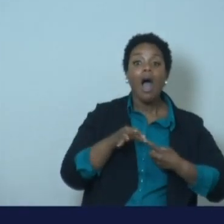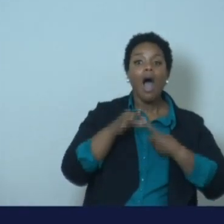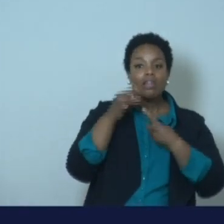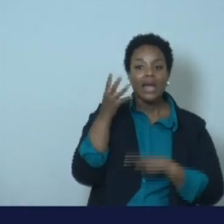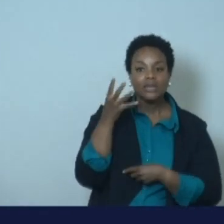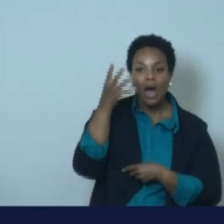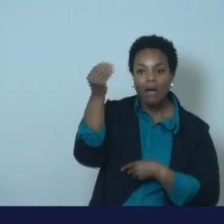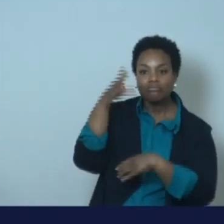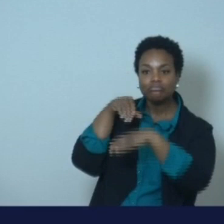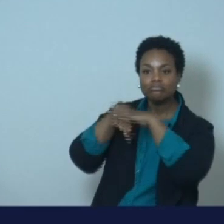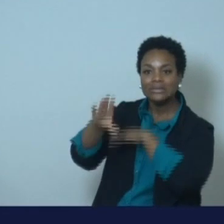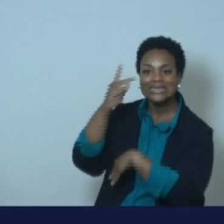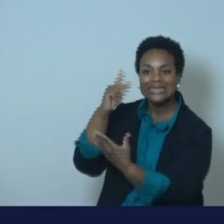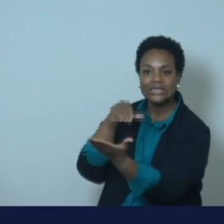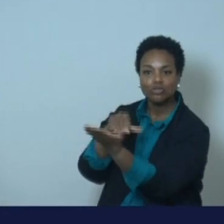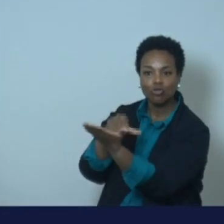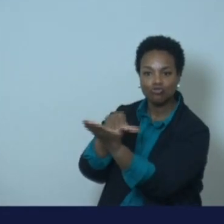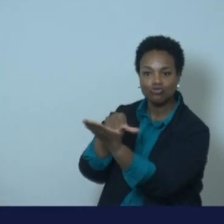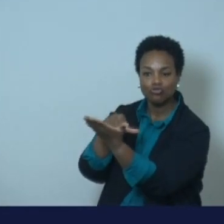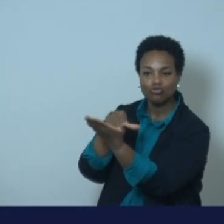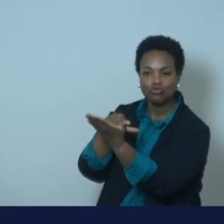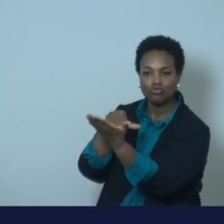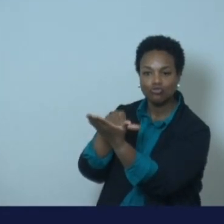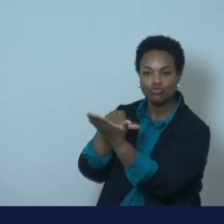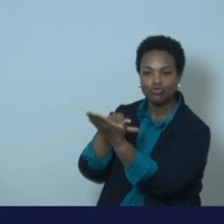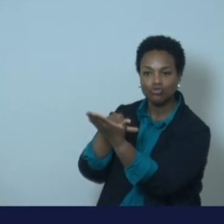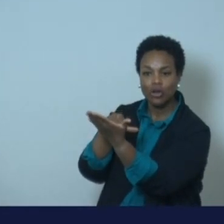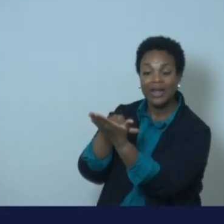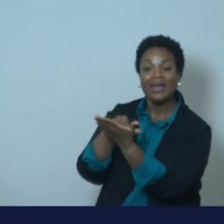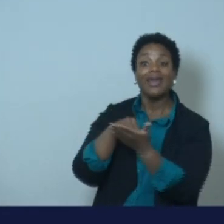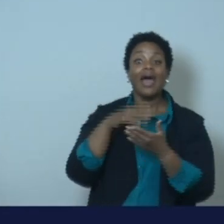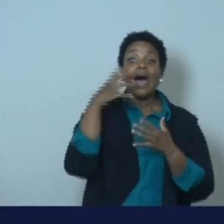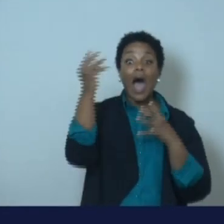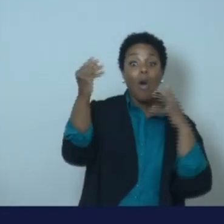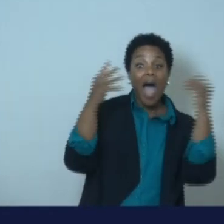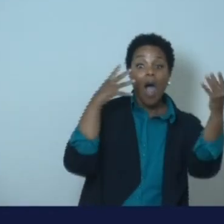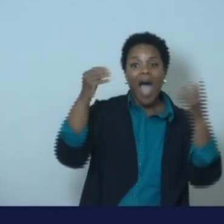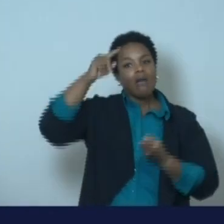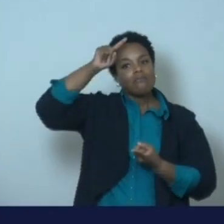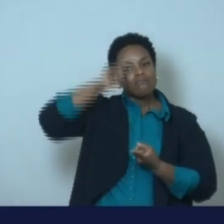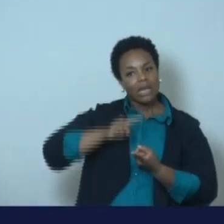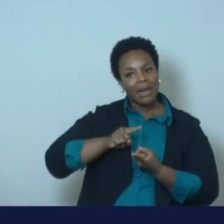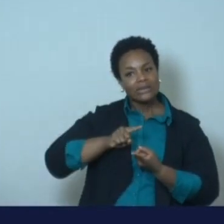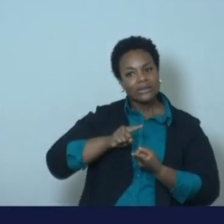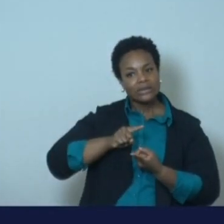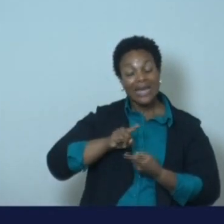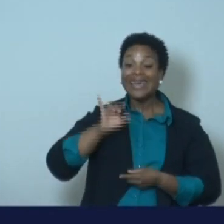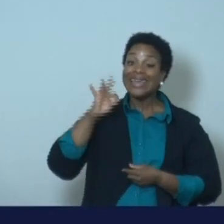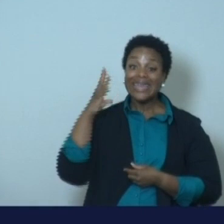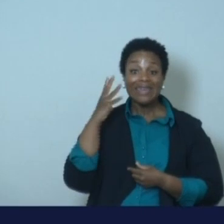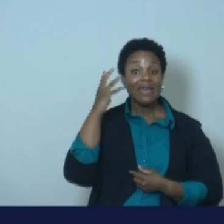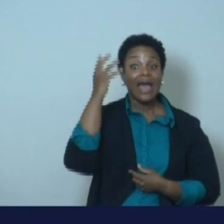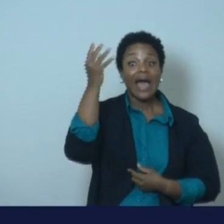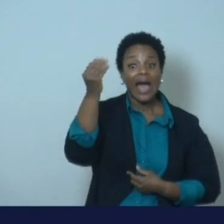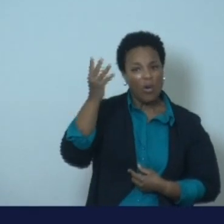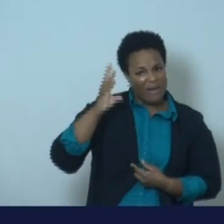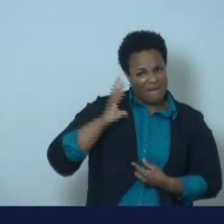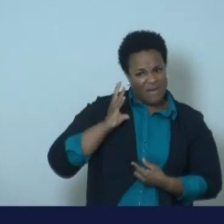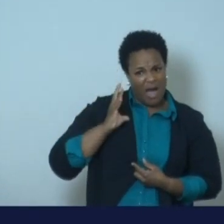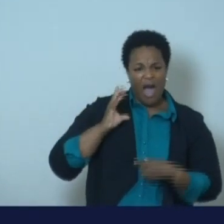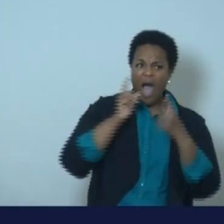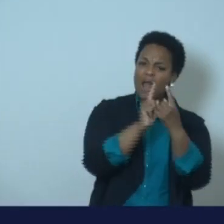minimize the number of trips that you're taking out, that you should socially distance yourself, even when you're out exercising. And when